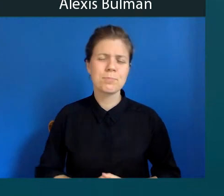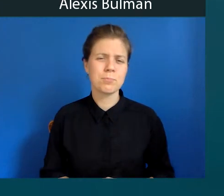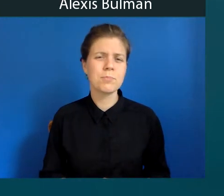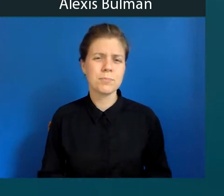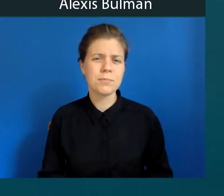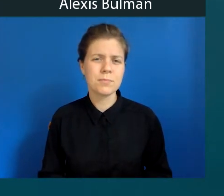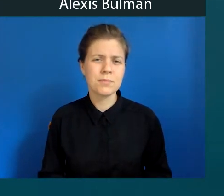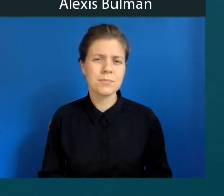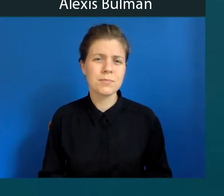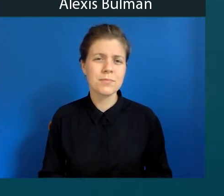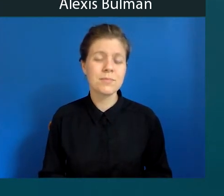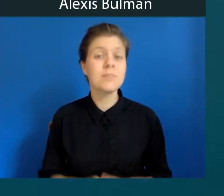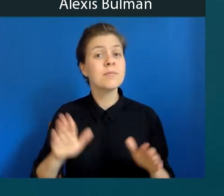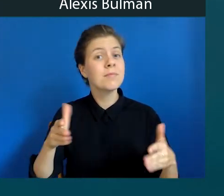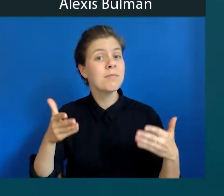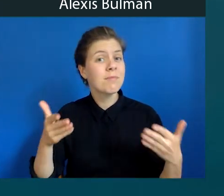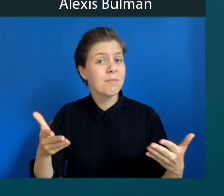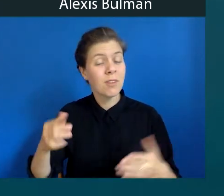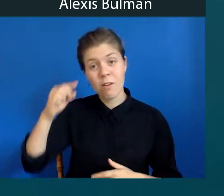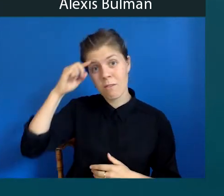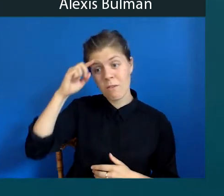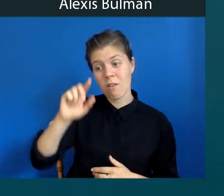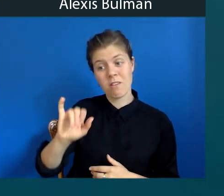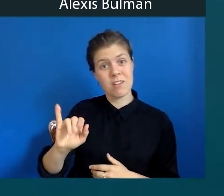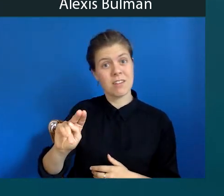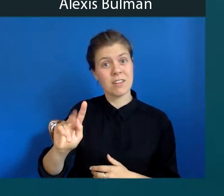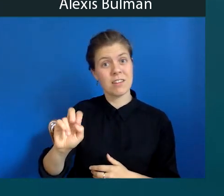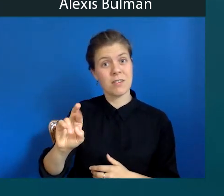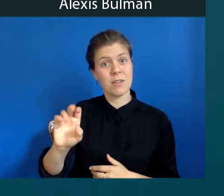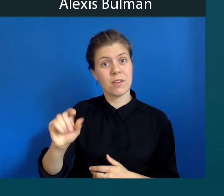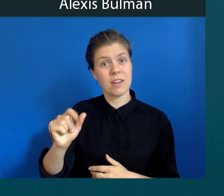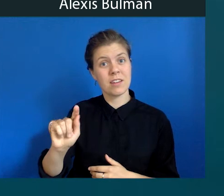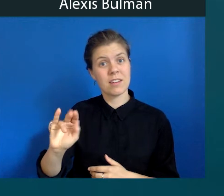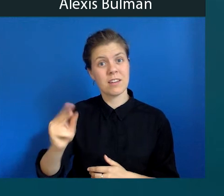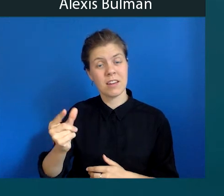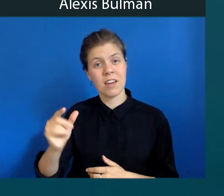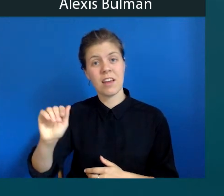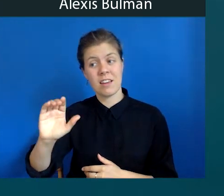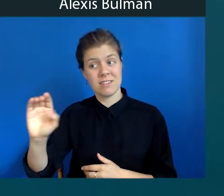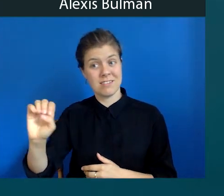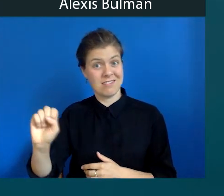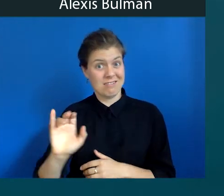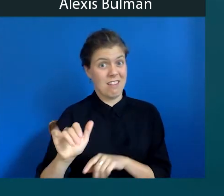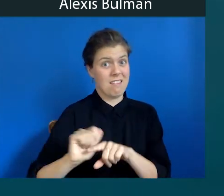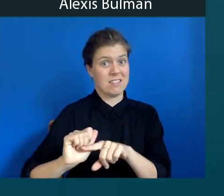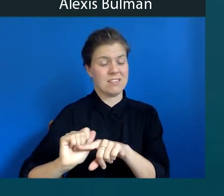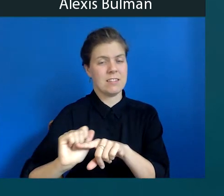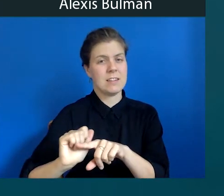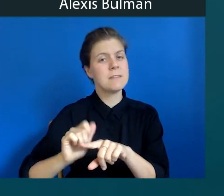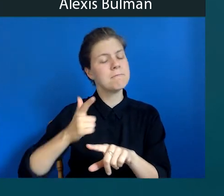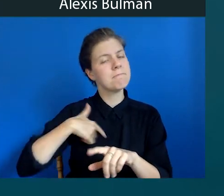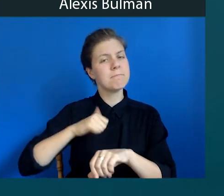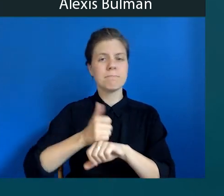So, for the Interrogating Access Residency, I set an objective for myself.